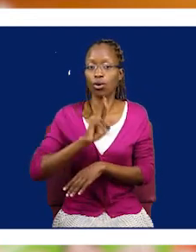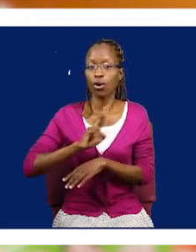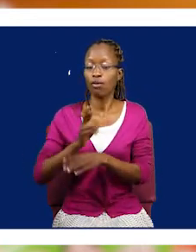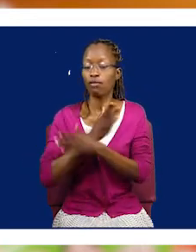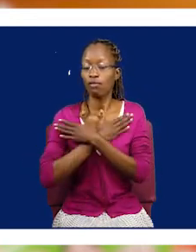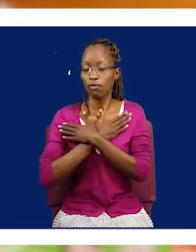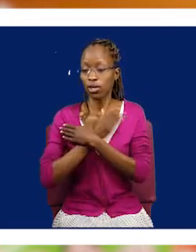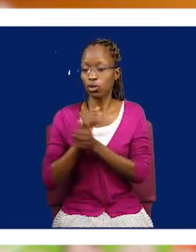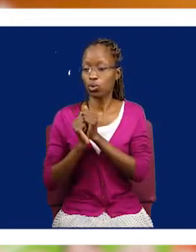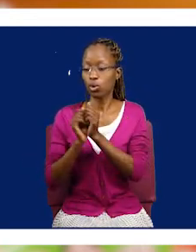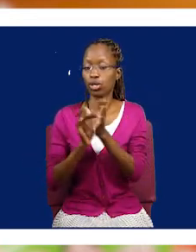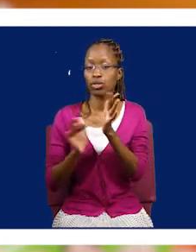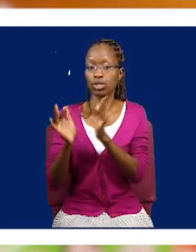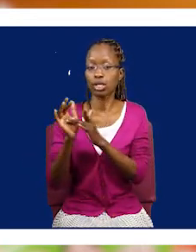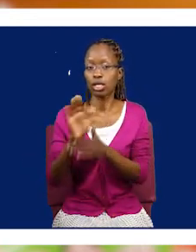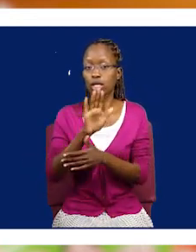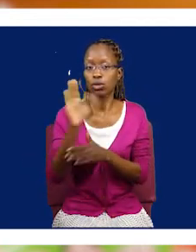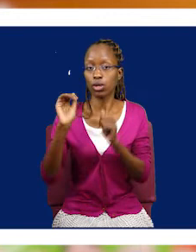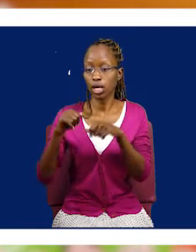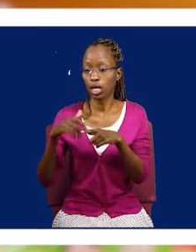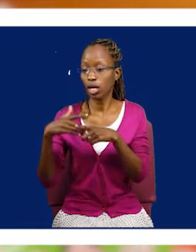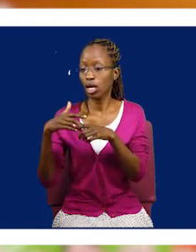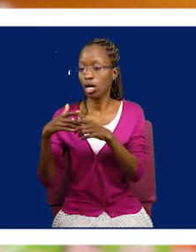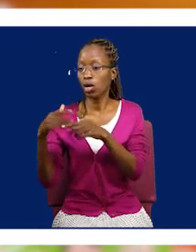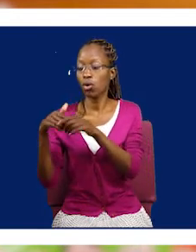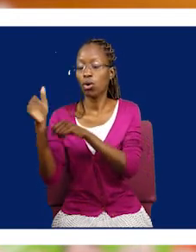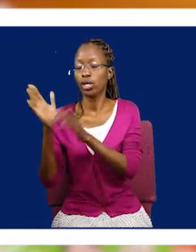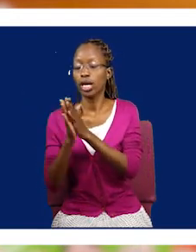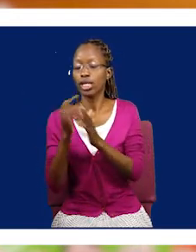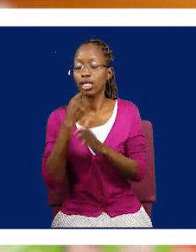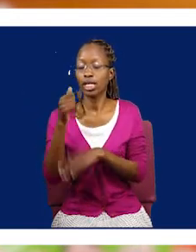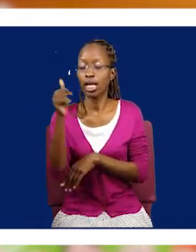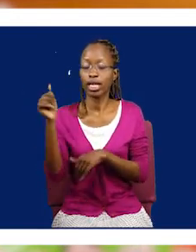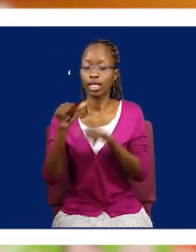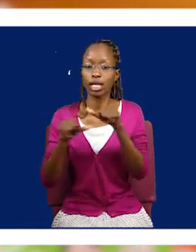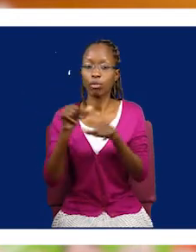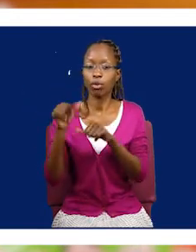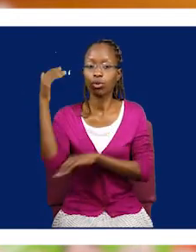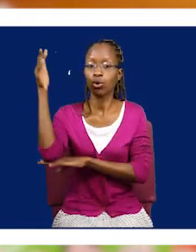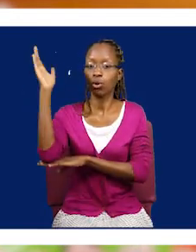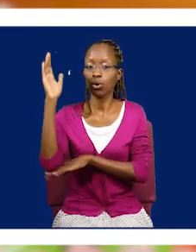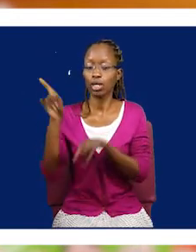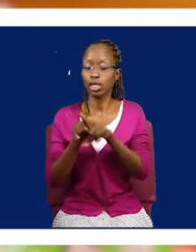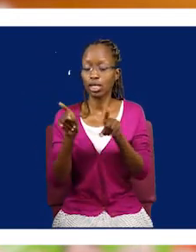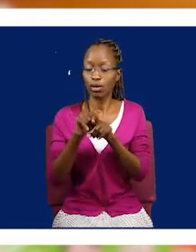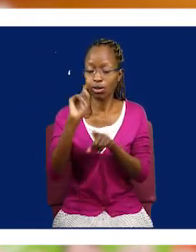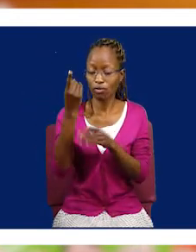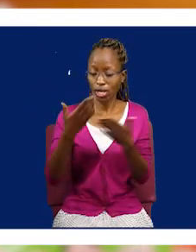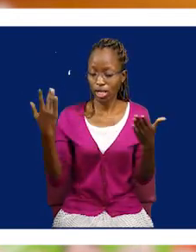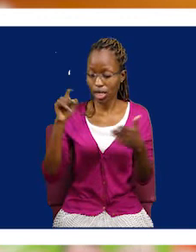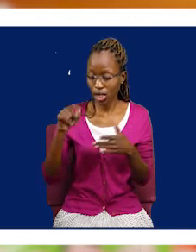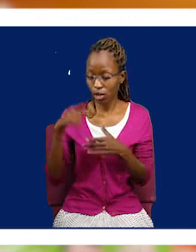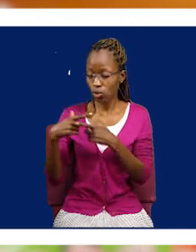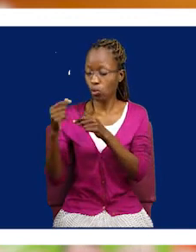are friends with Jesus, and you can go out and tell others about God. And the first thing you need